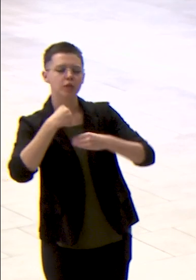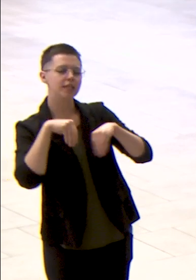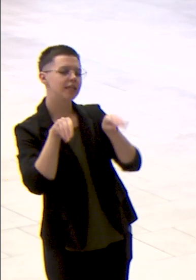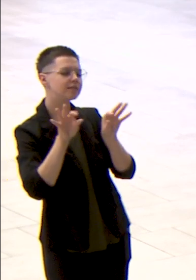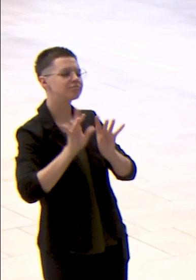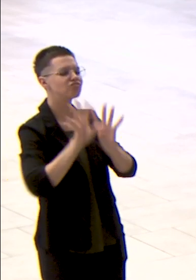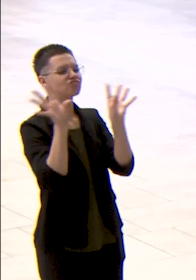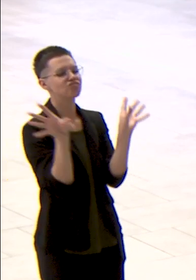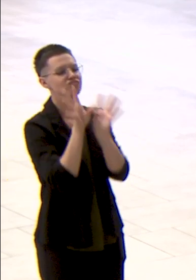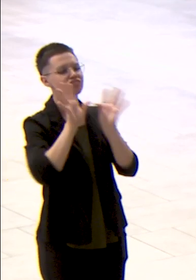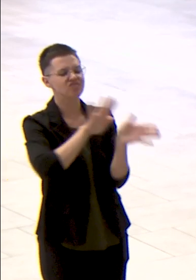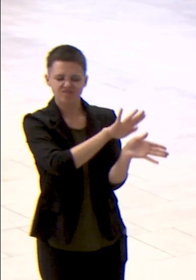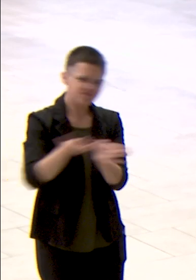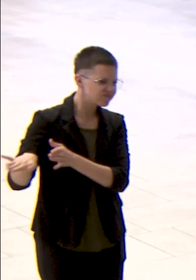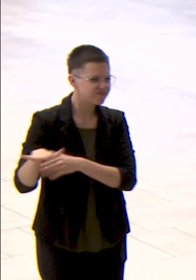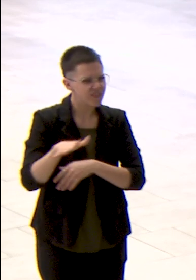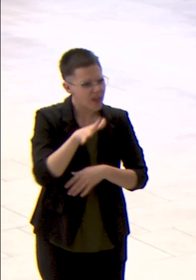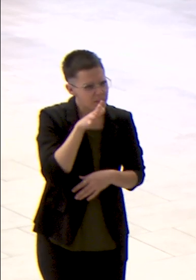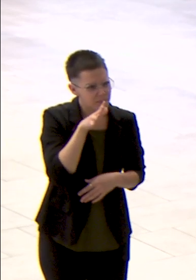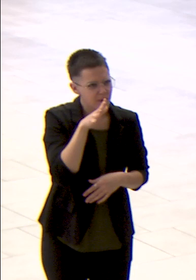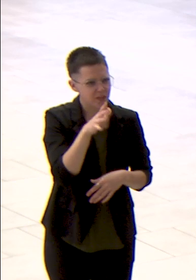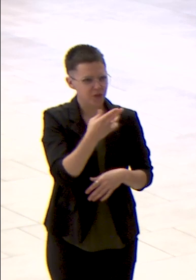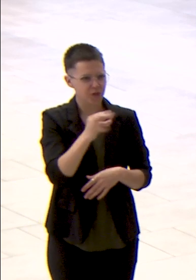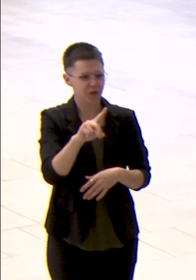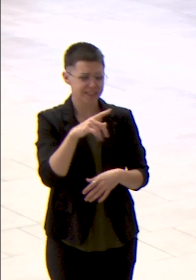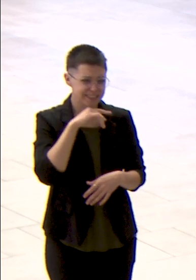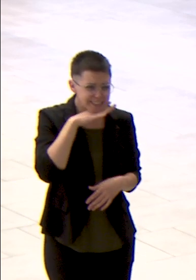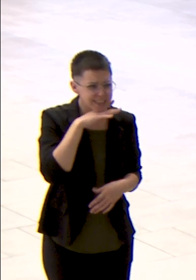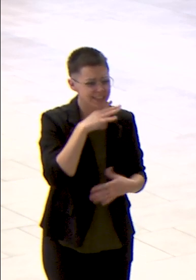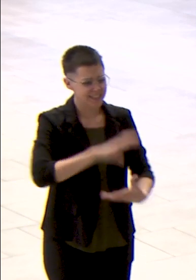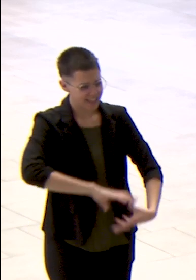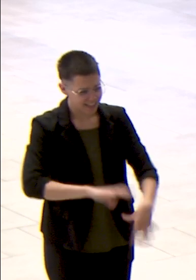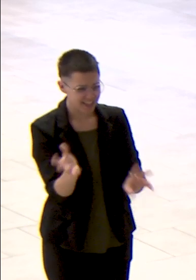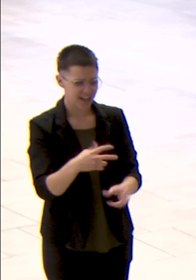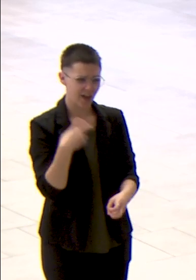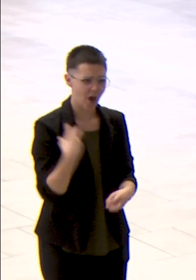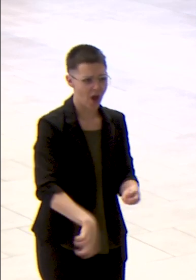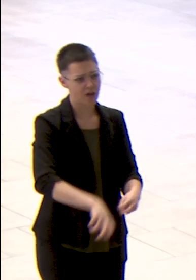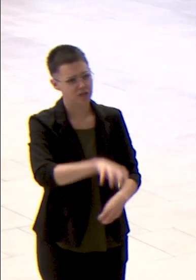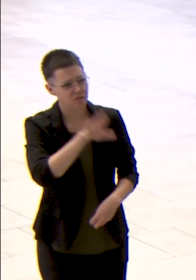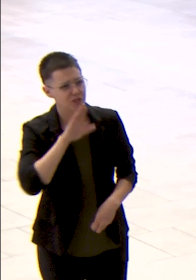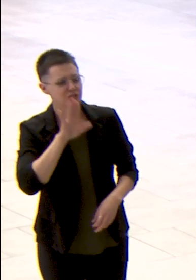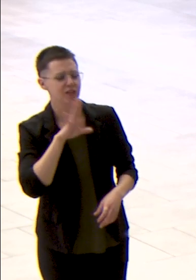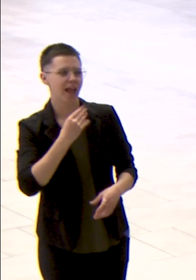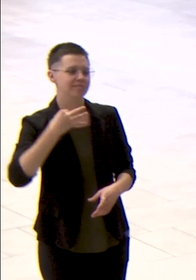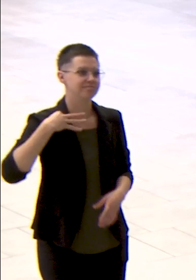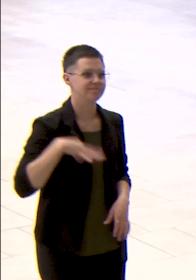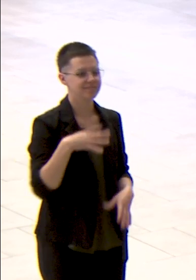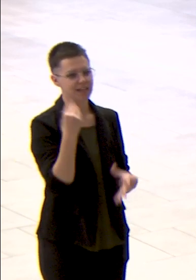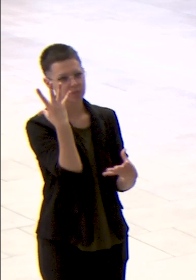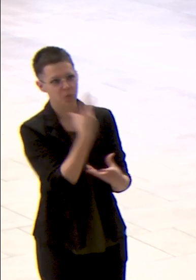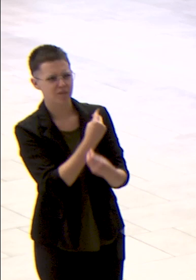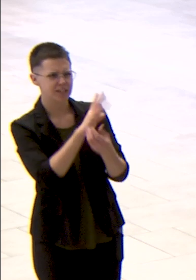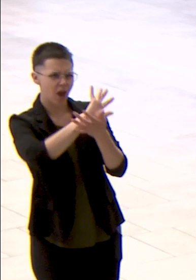and flowers. Like, motherhood is not, like, it's messy and it's hard and it's frustrating and it's rewarding and it's, like, beautiful, and it's all of those